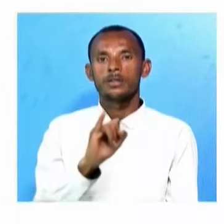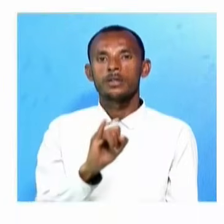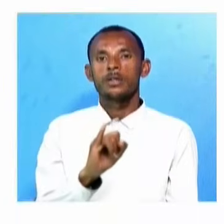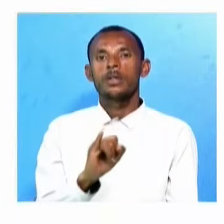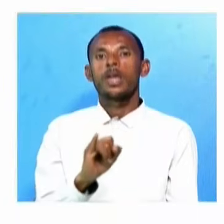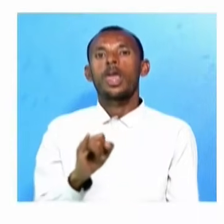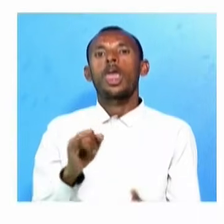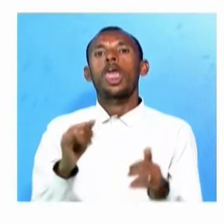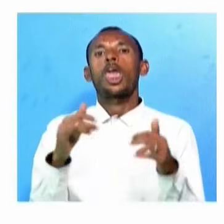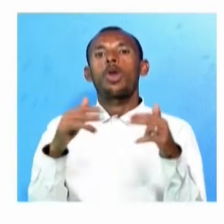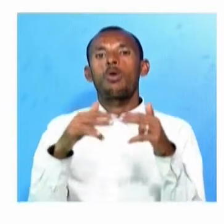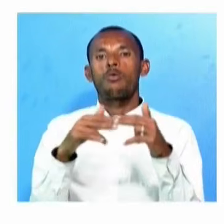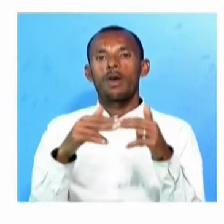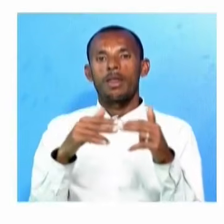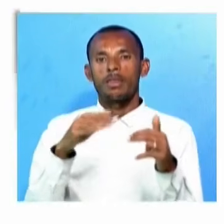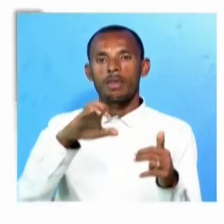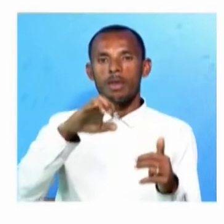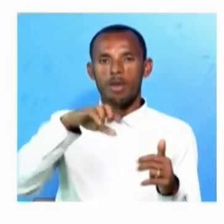equivalent to